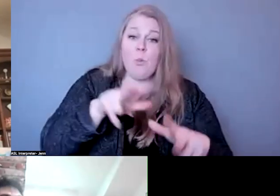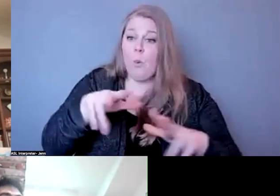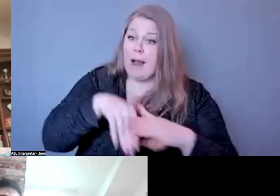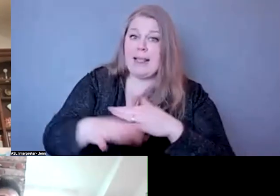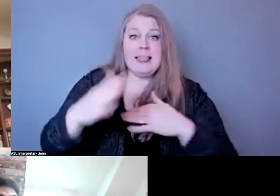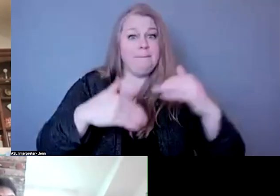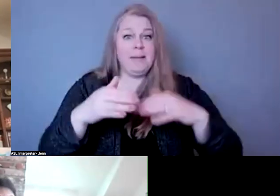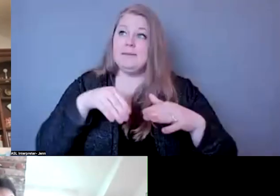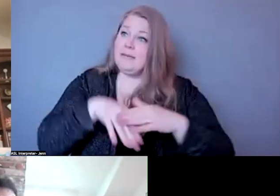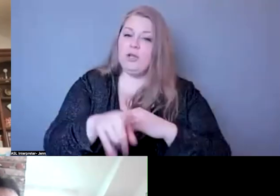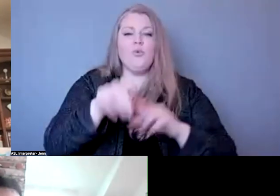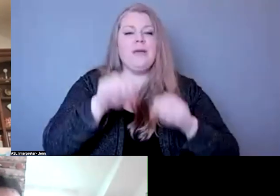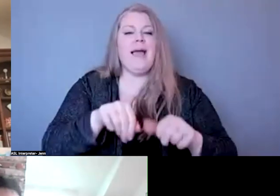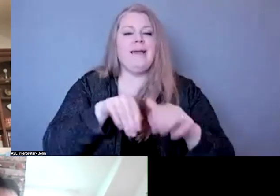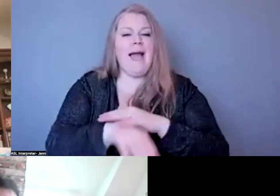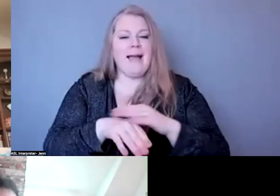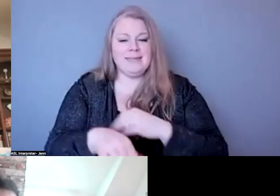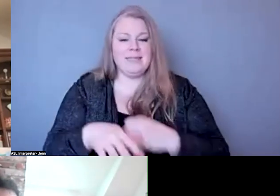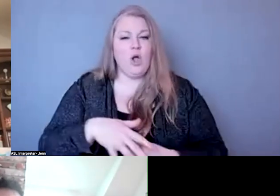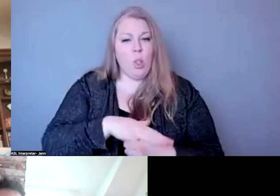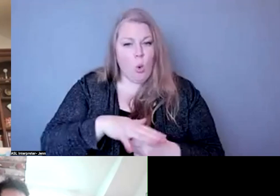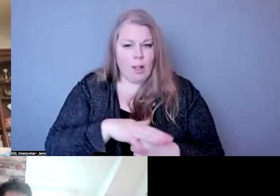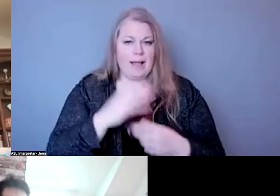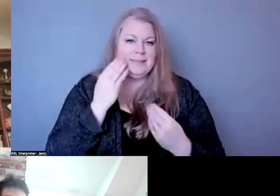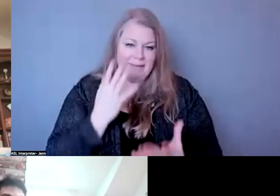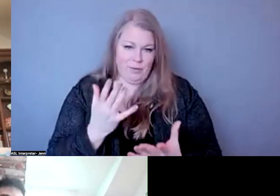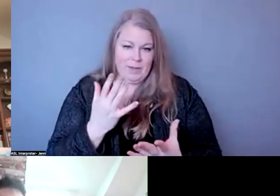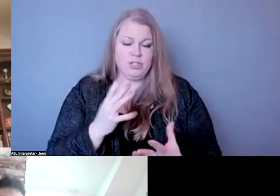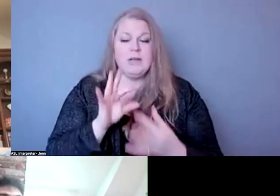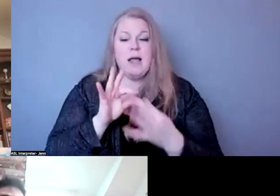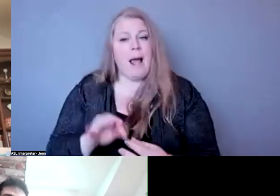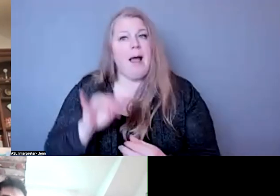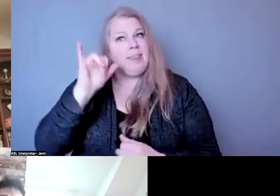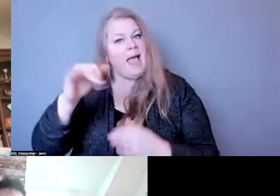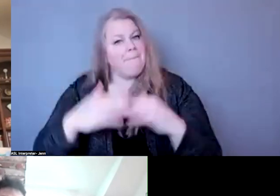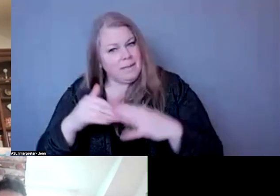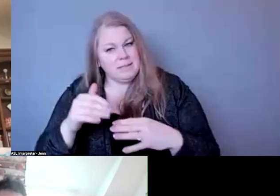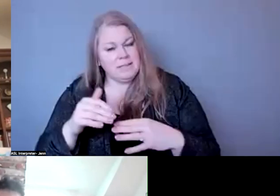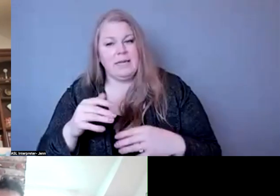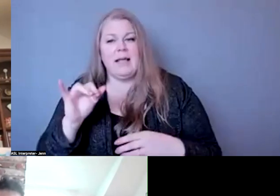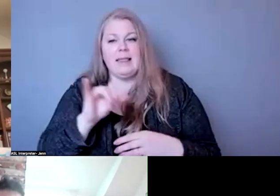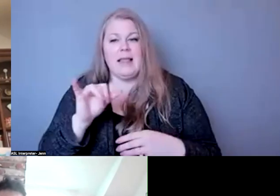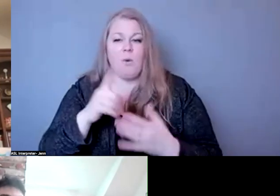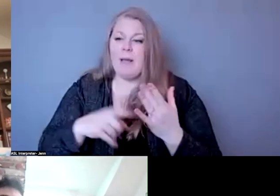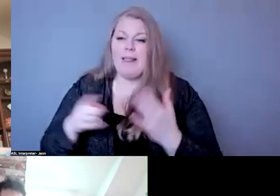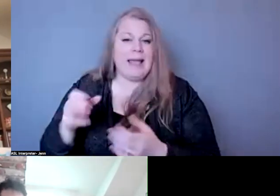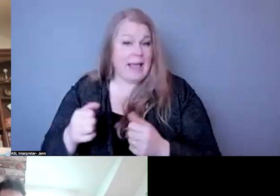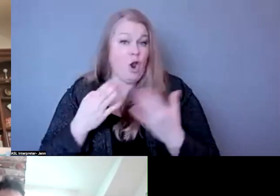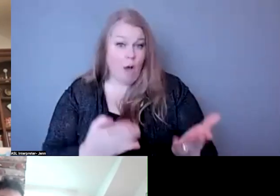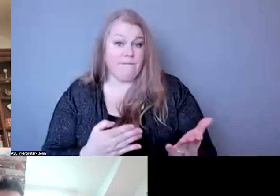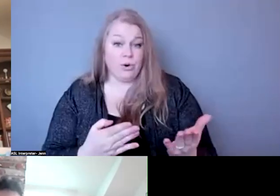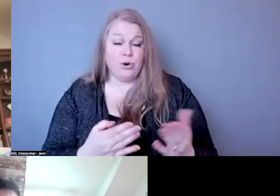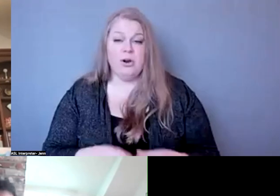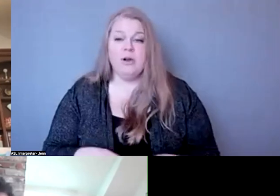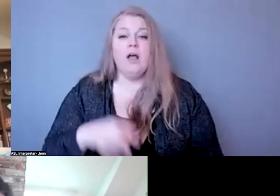are able to access localized information about that building in terms of its offerings, right? For those